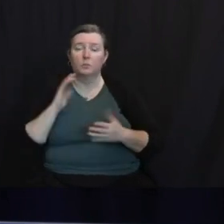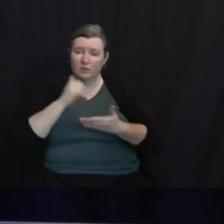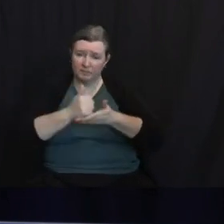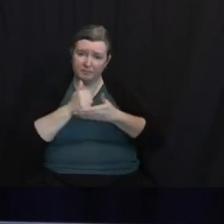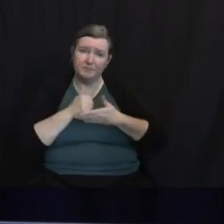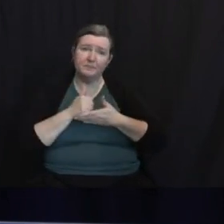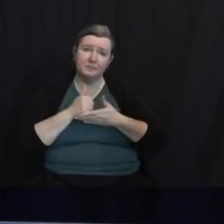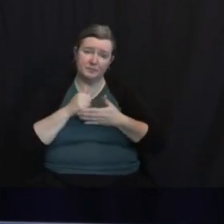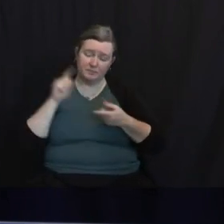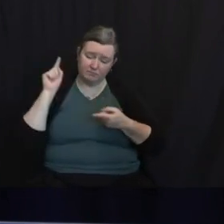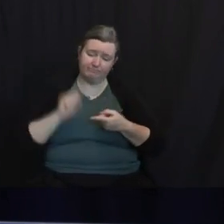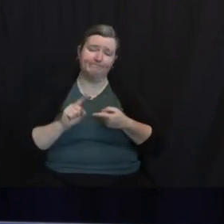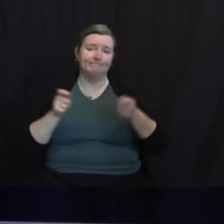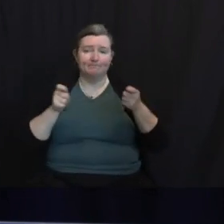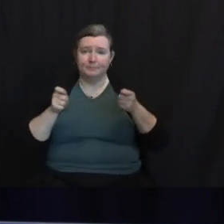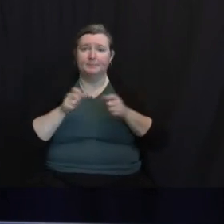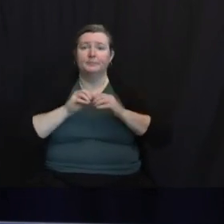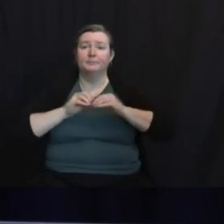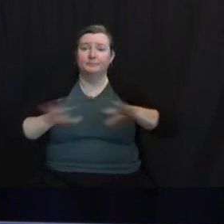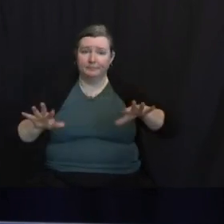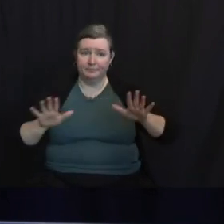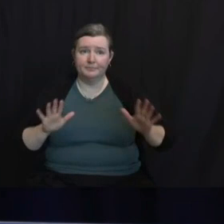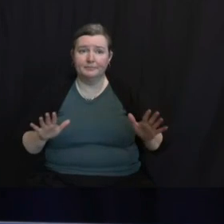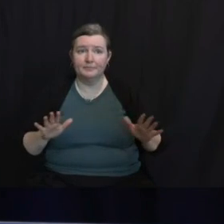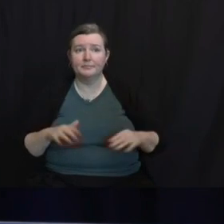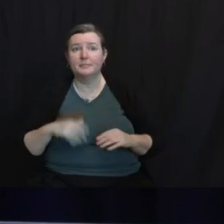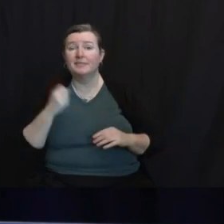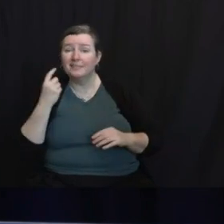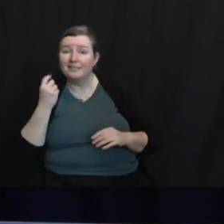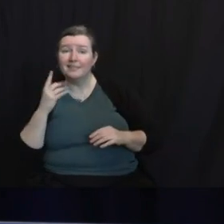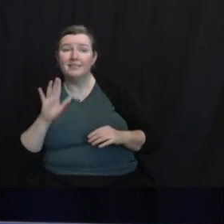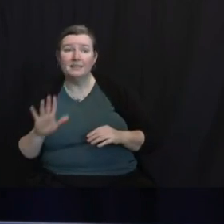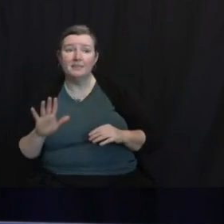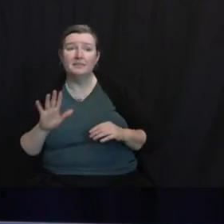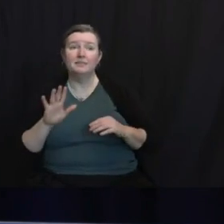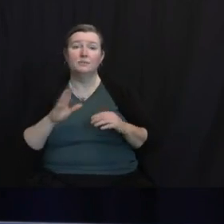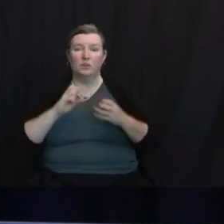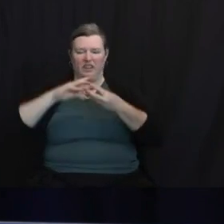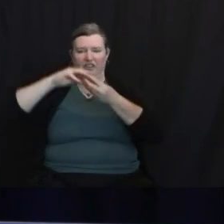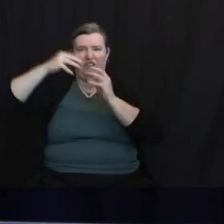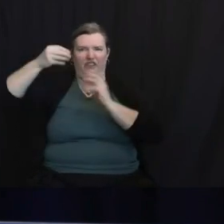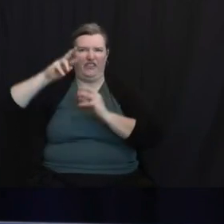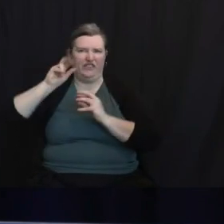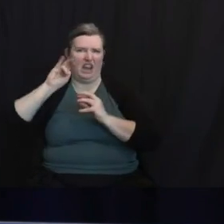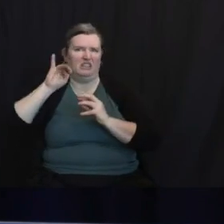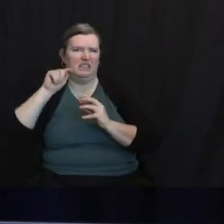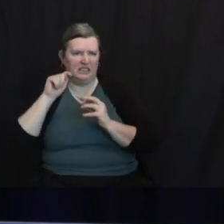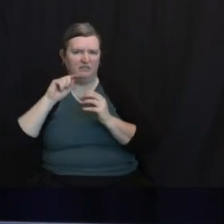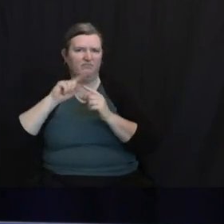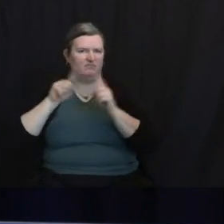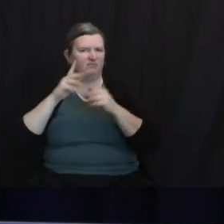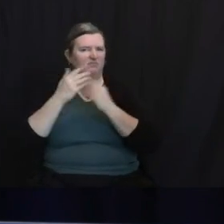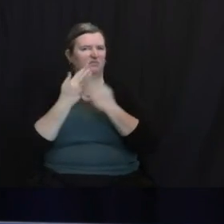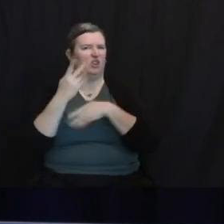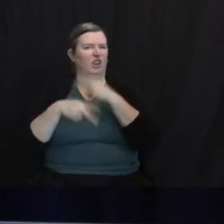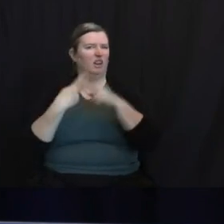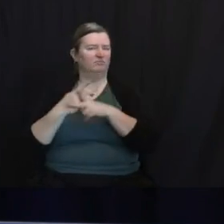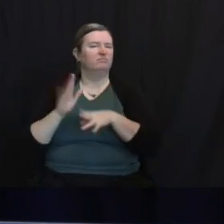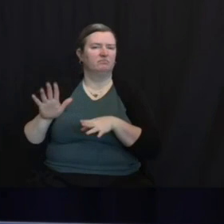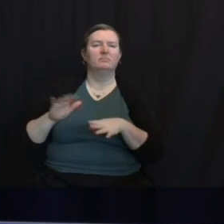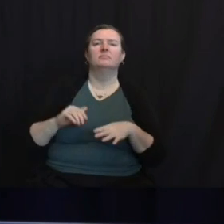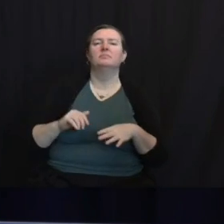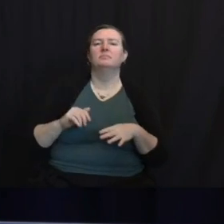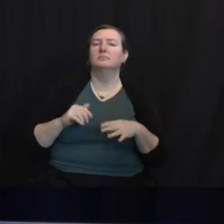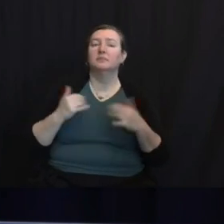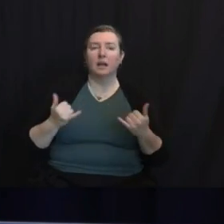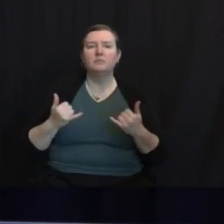to be especially vigilant given the variants of the virus we are seeing here in our state. Right now, there are a